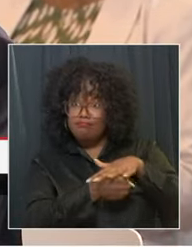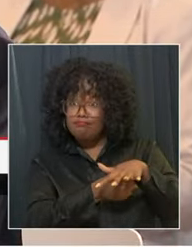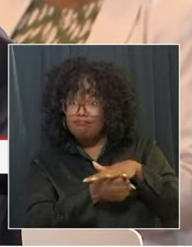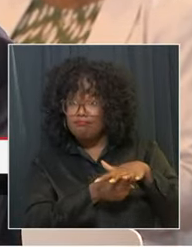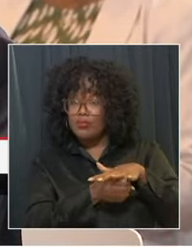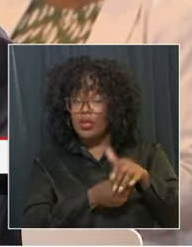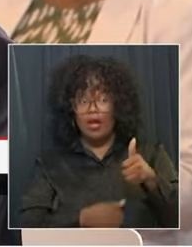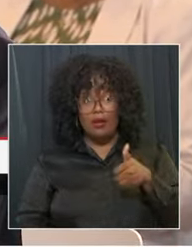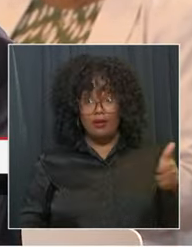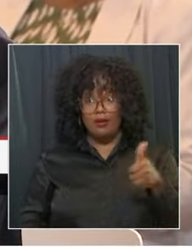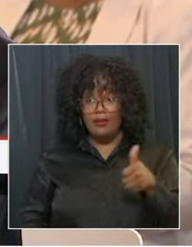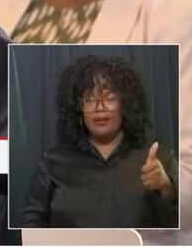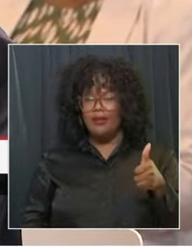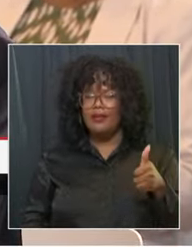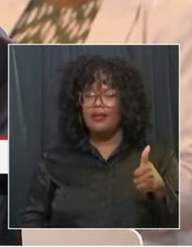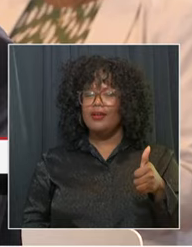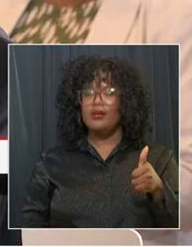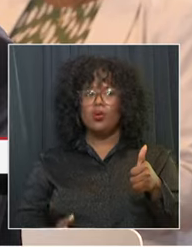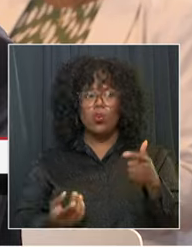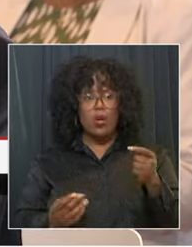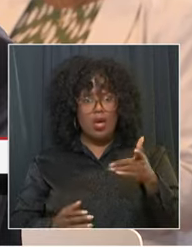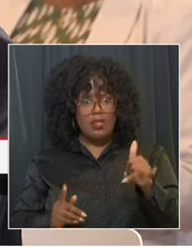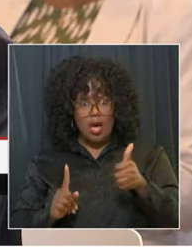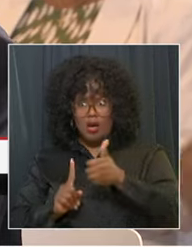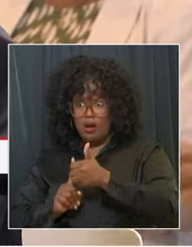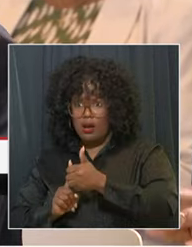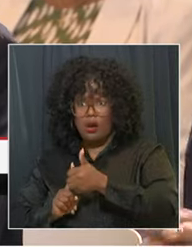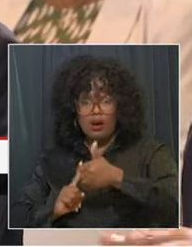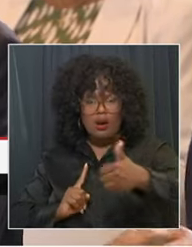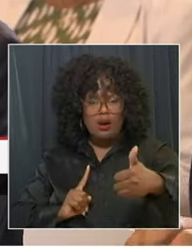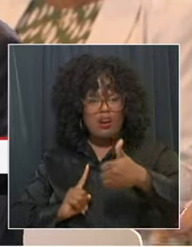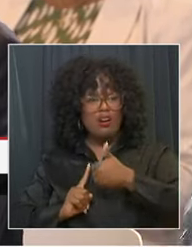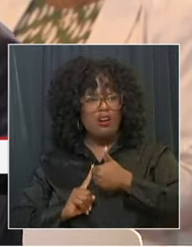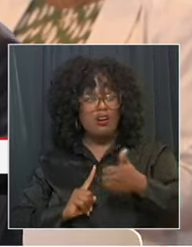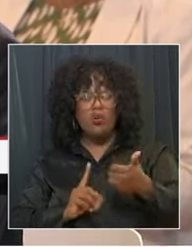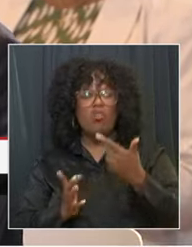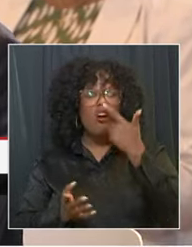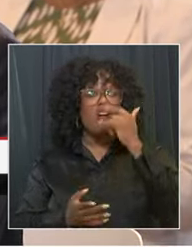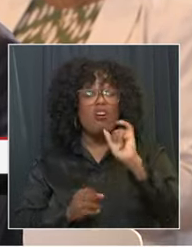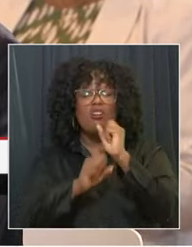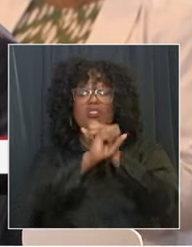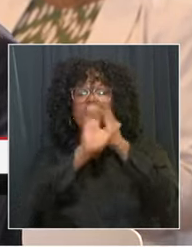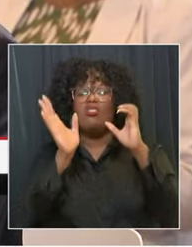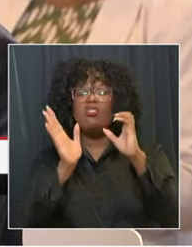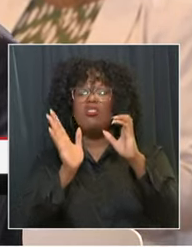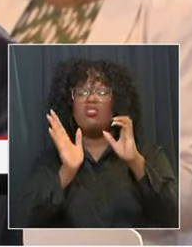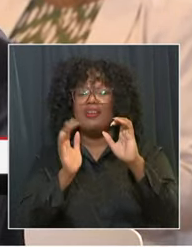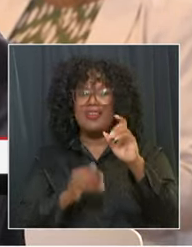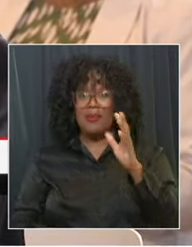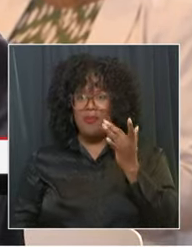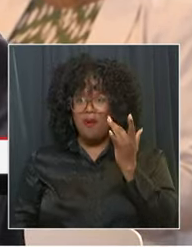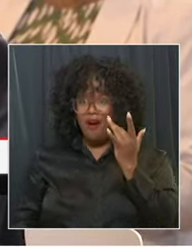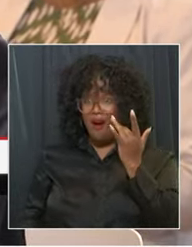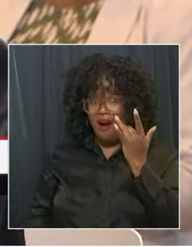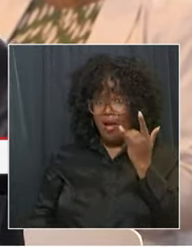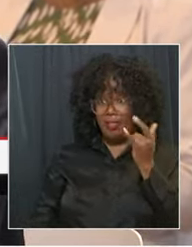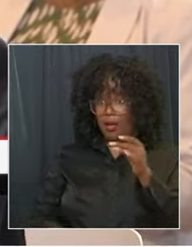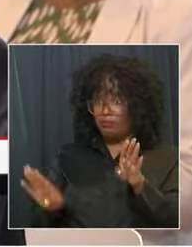and evaluation is going to look at, but that gives me pause just going through the experience we just went through of shutting down the